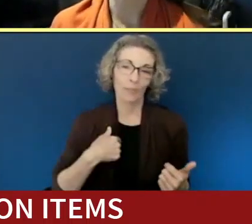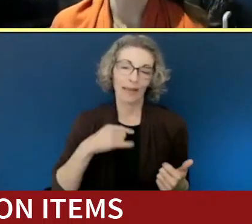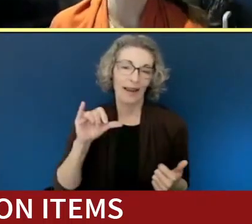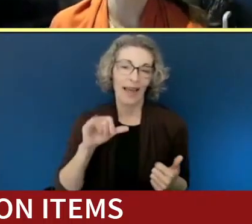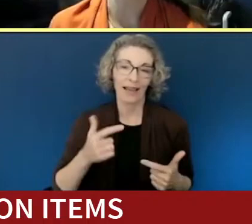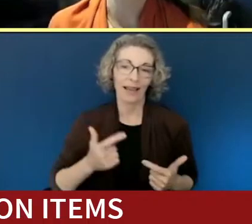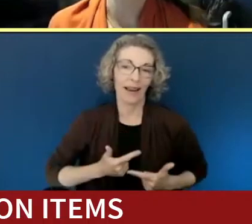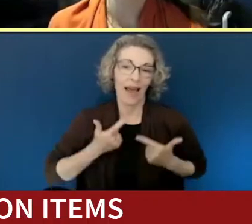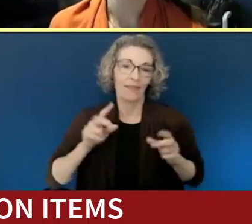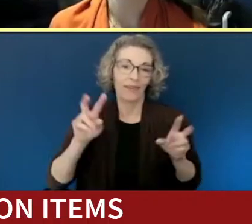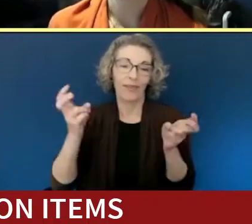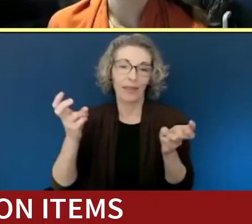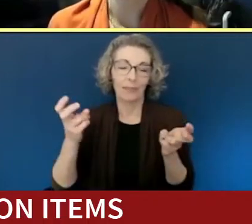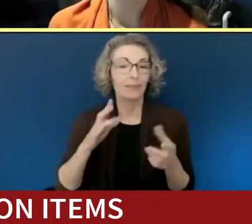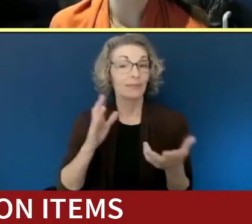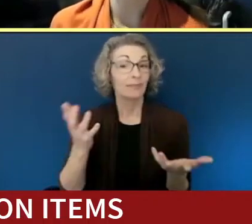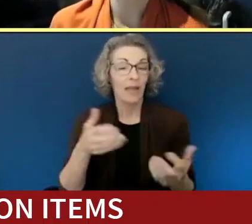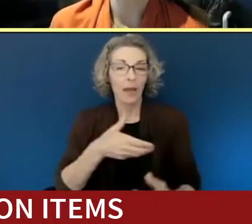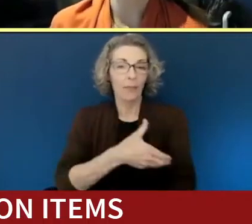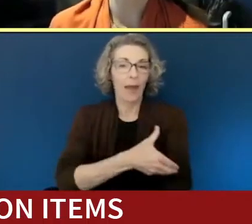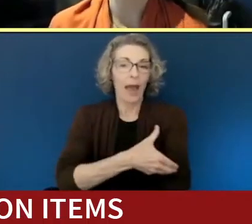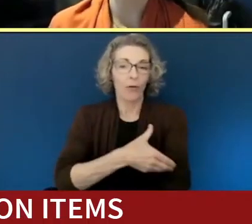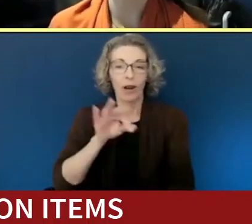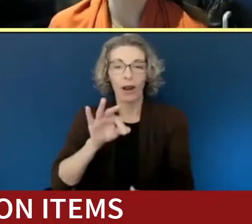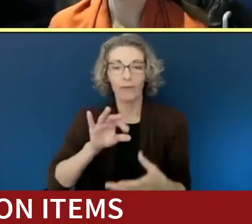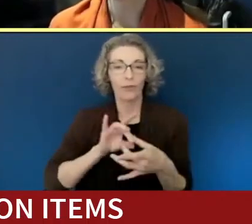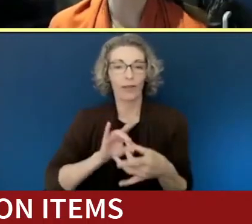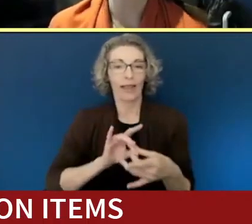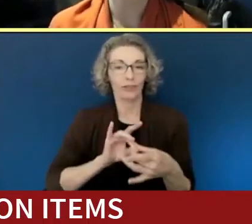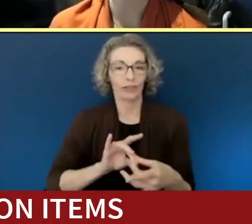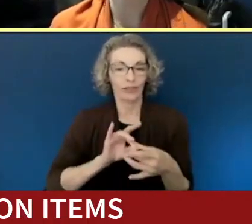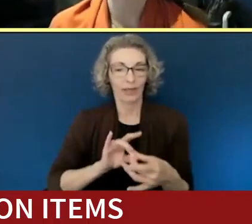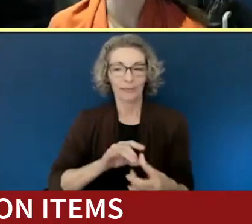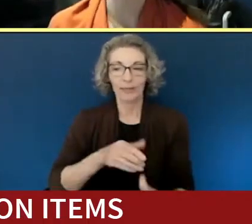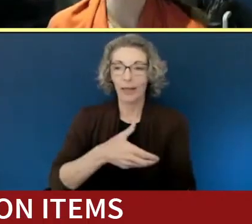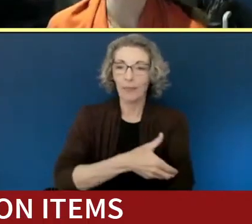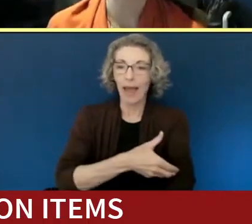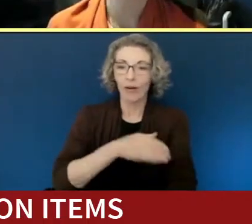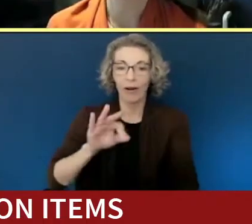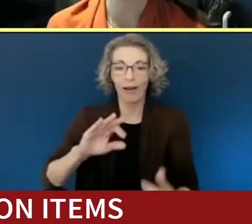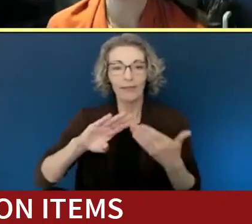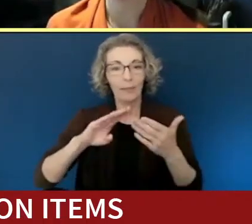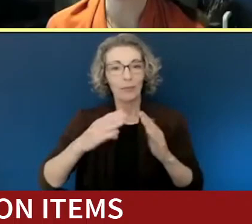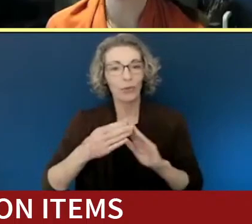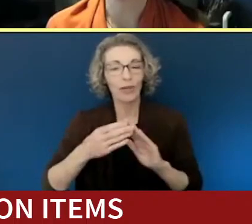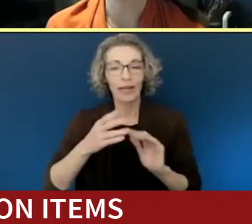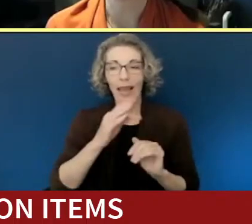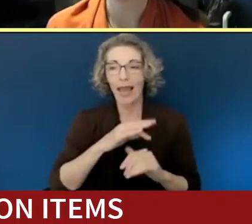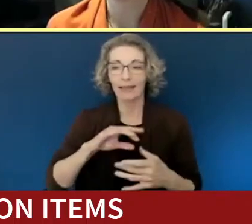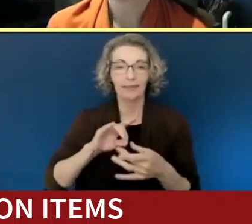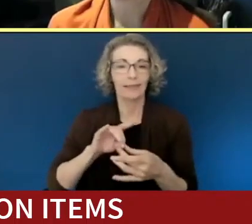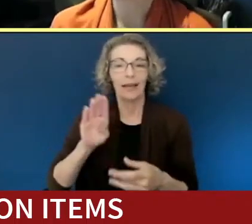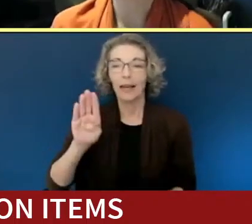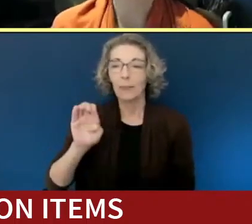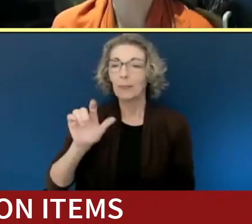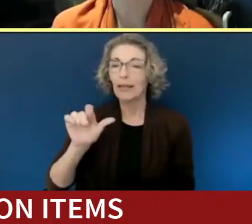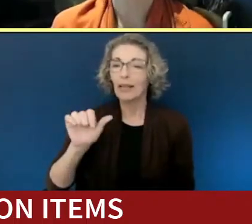the power of relationships, and the power of community and belonging. The belonging, I see it